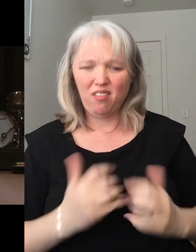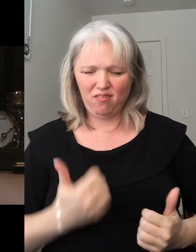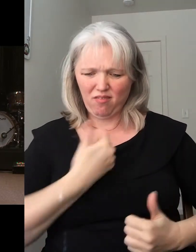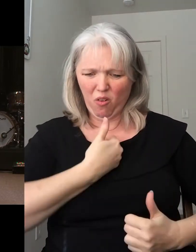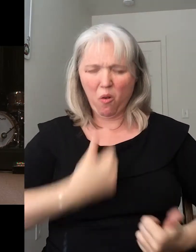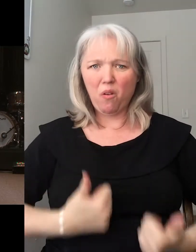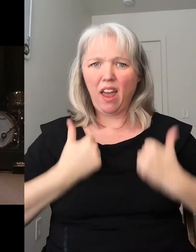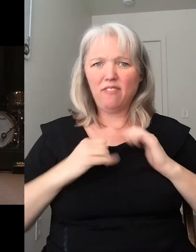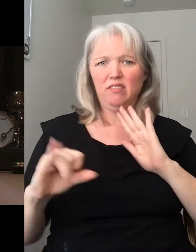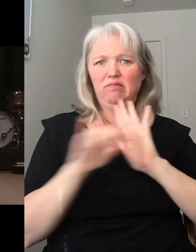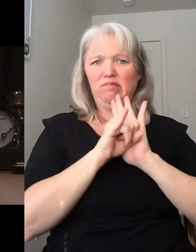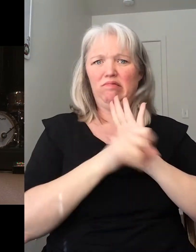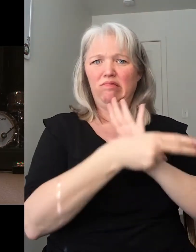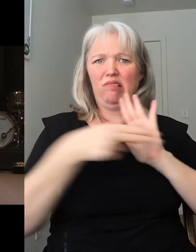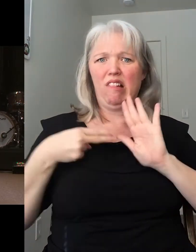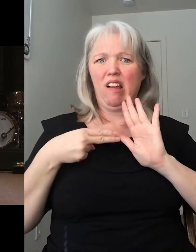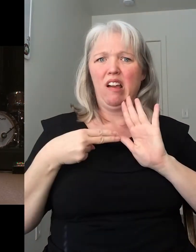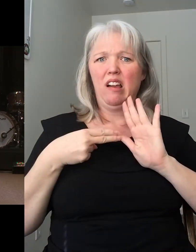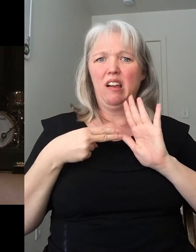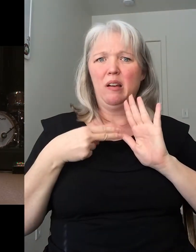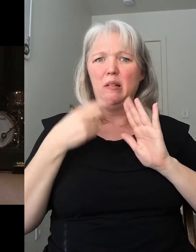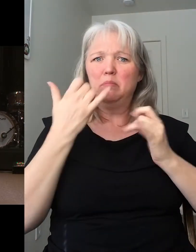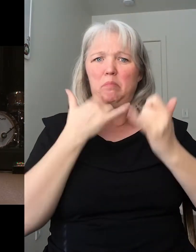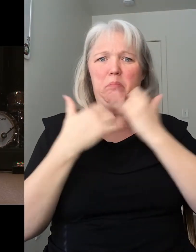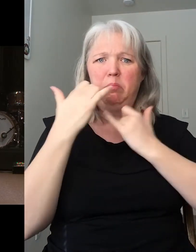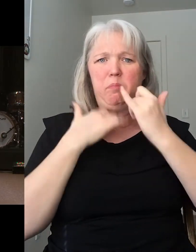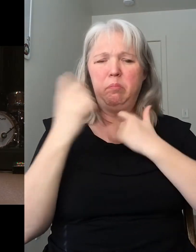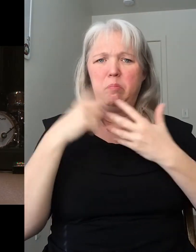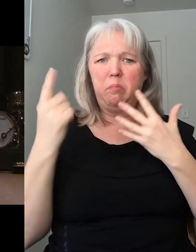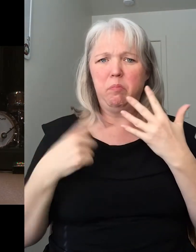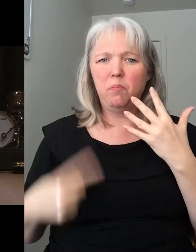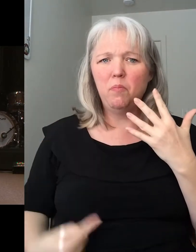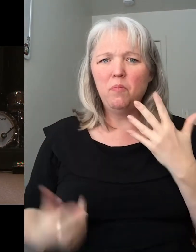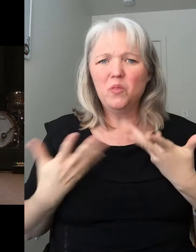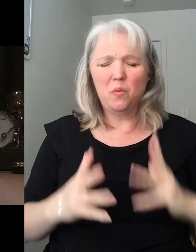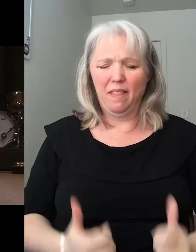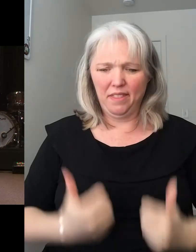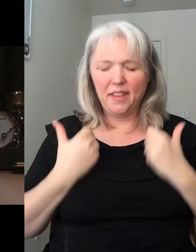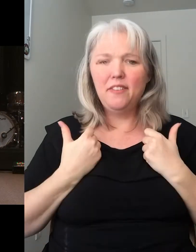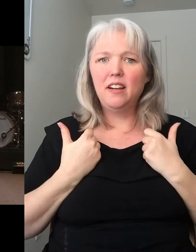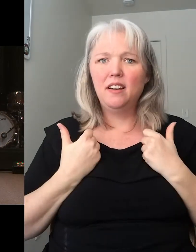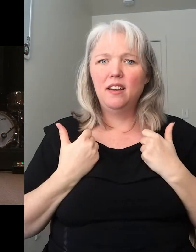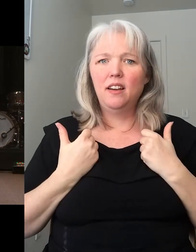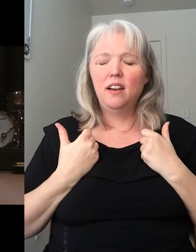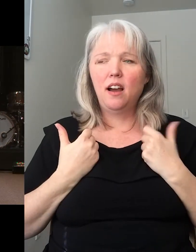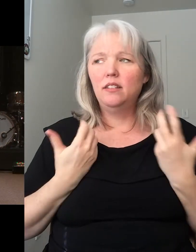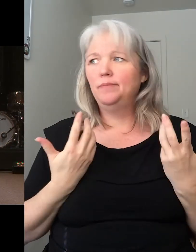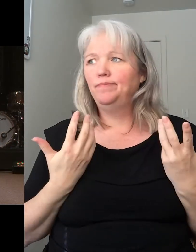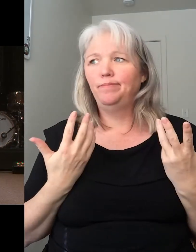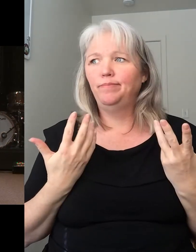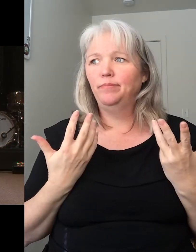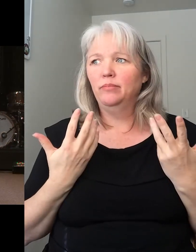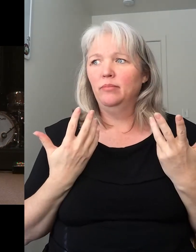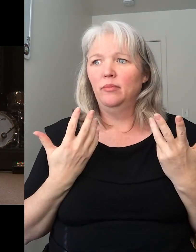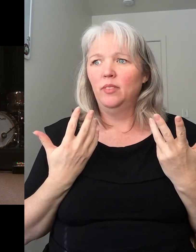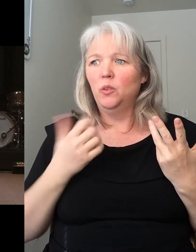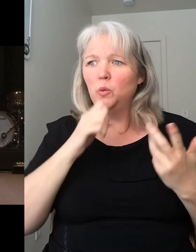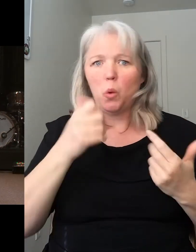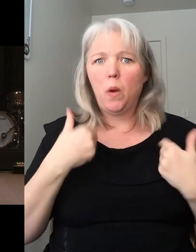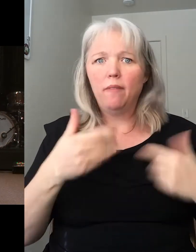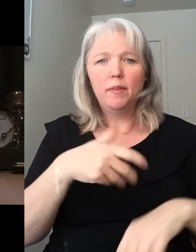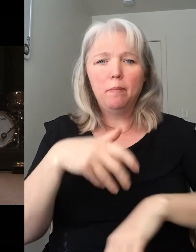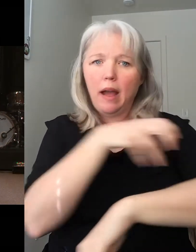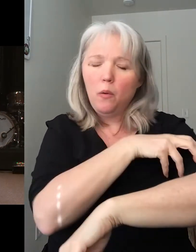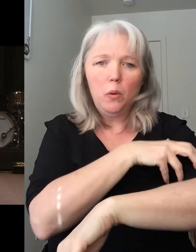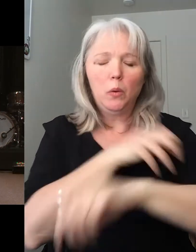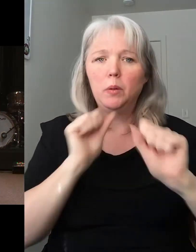define our lives by the setbacks and failures we've had. I don't think we want to live in such a way that we